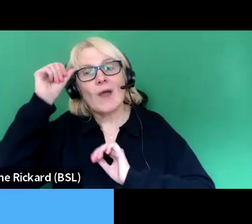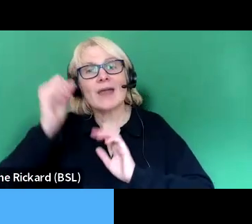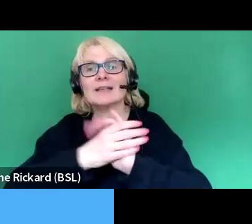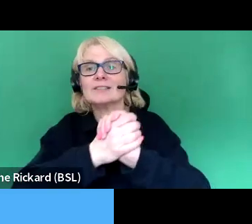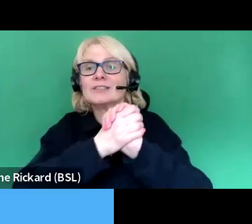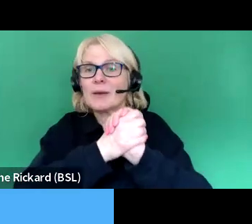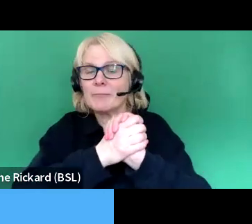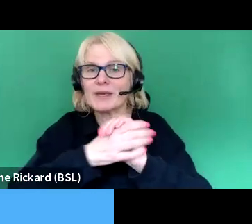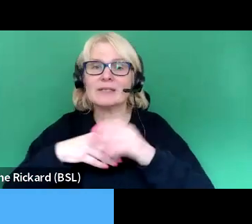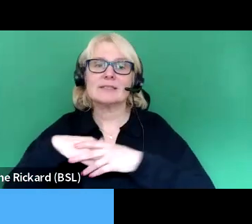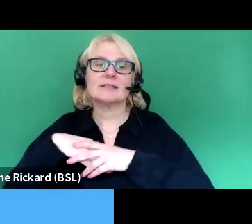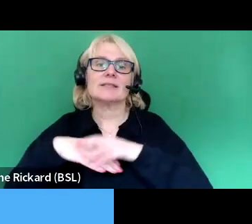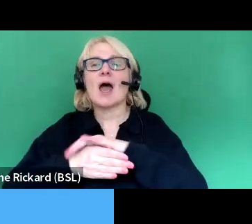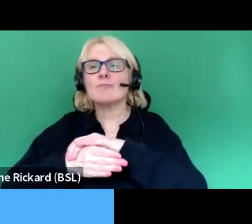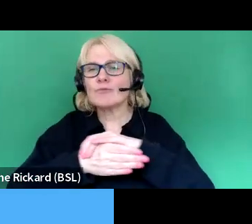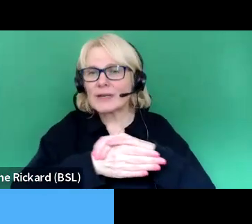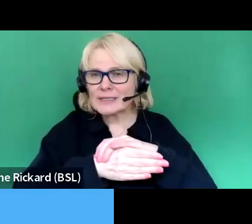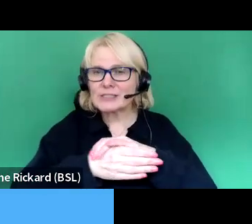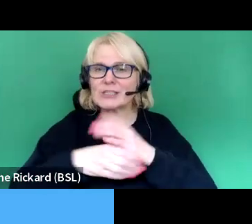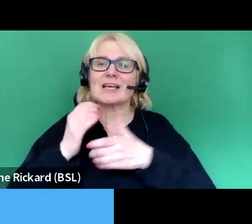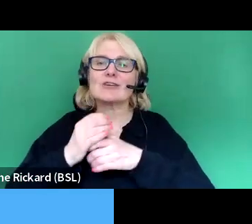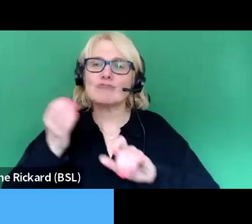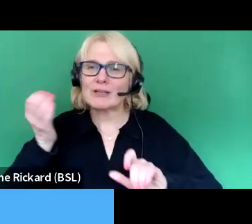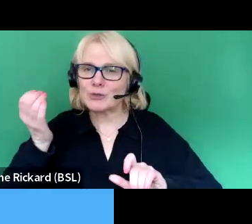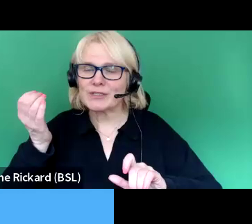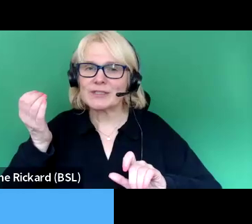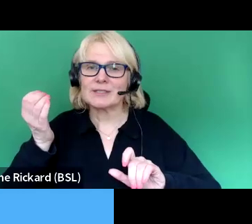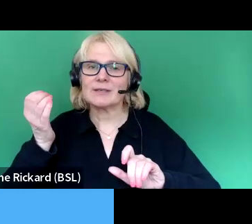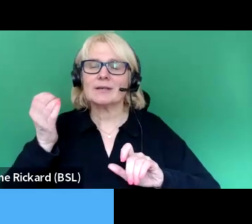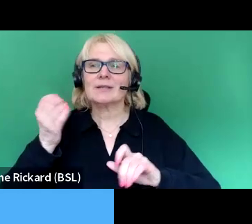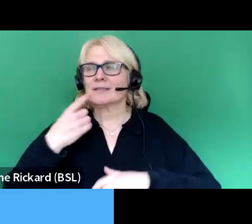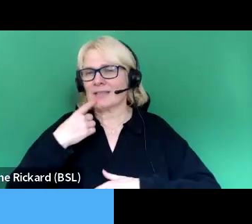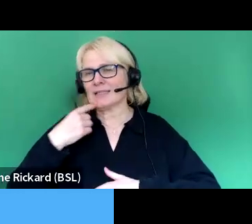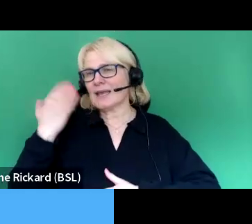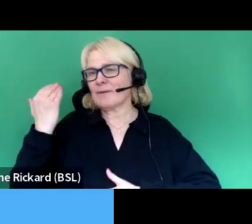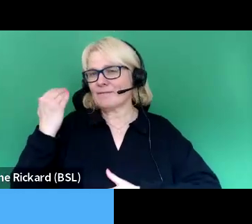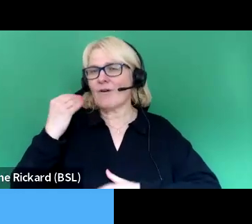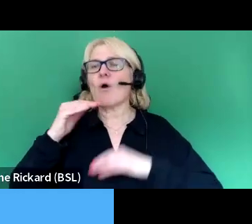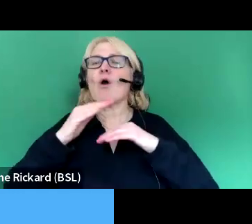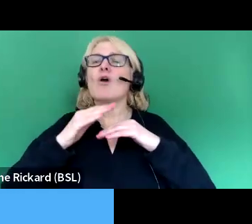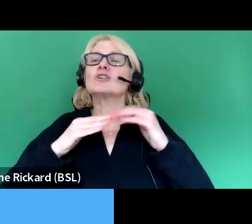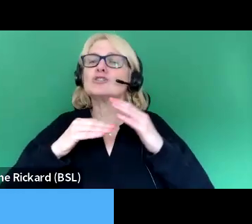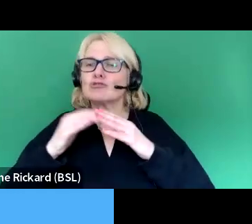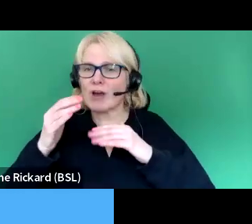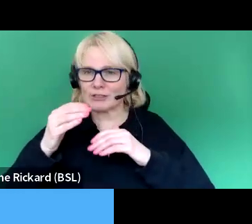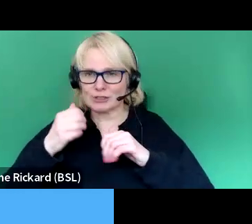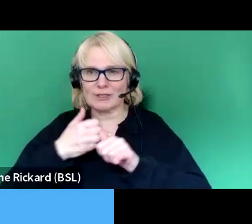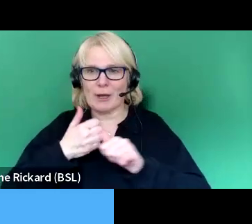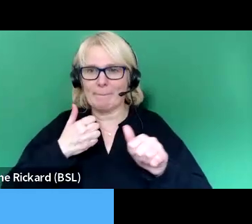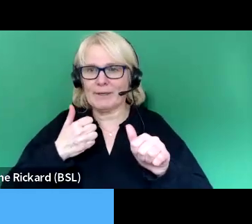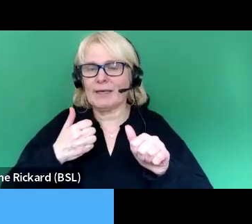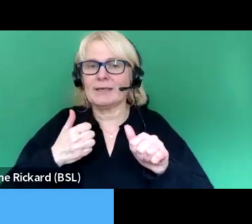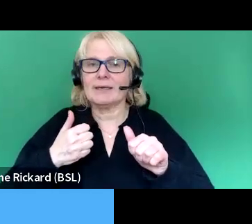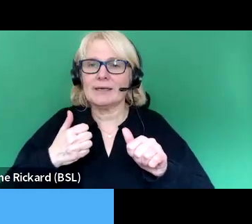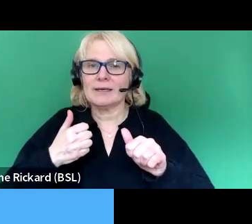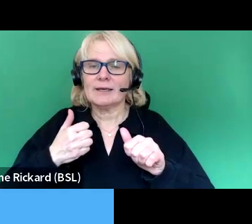and the graduates who took on this role of, as I said, it was a construction company. So they took on the role of ensuring